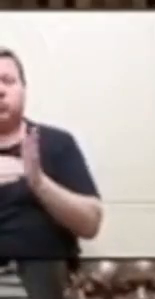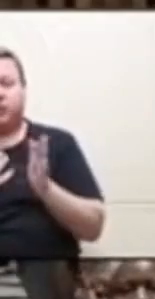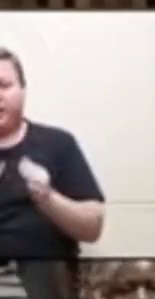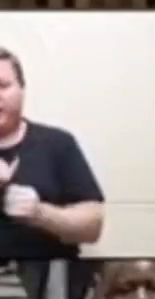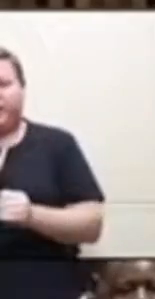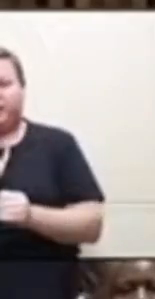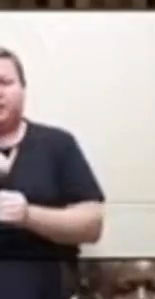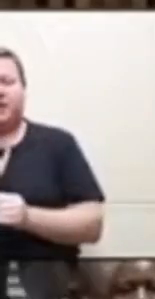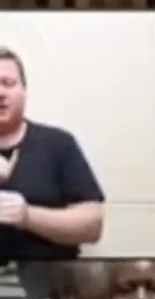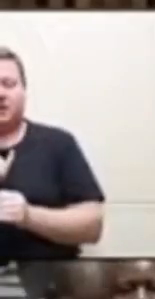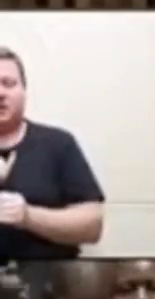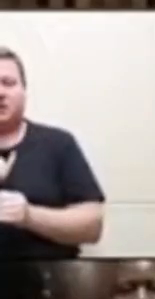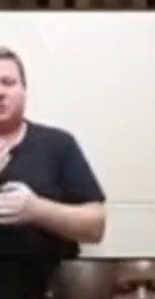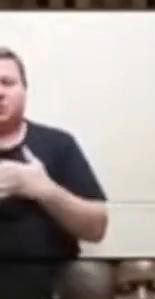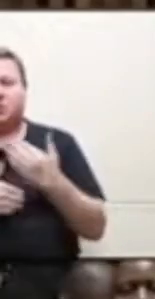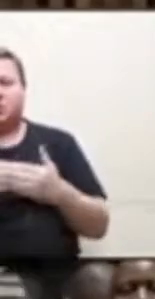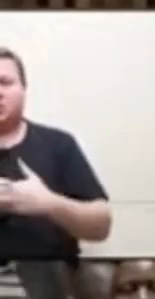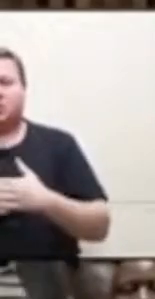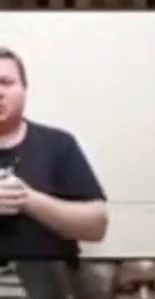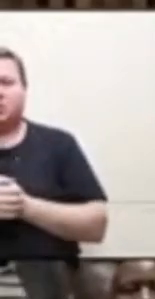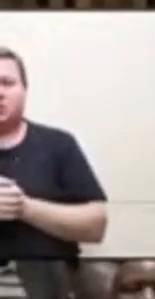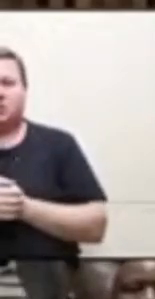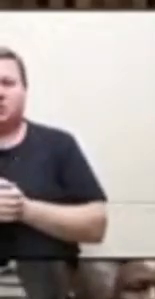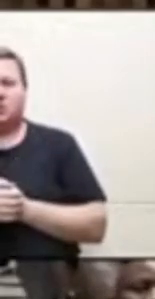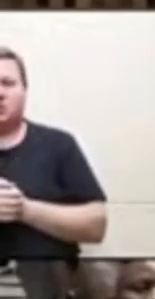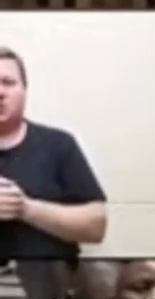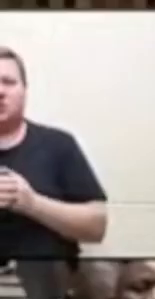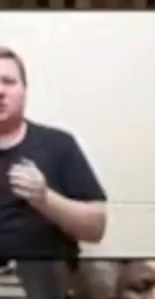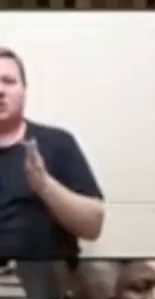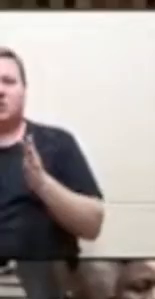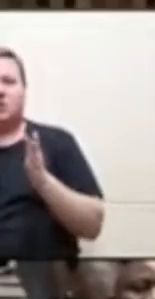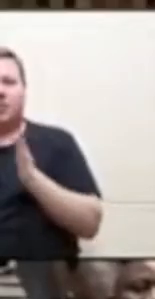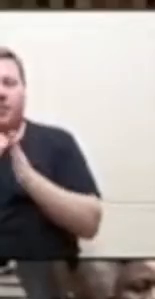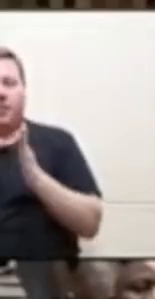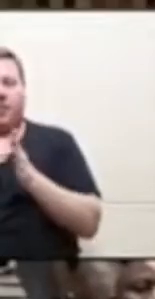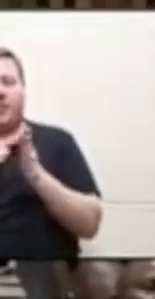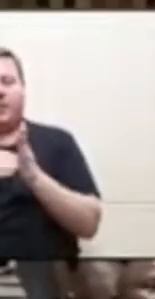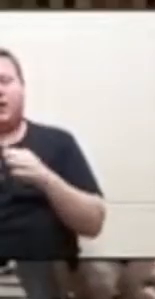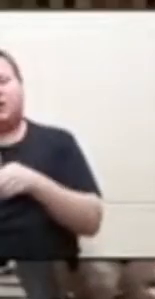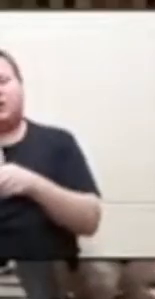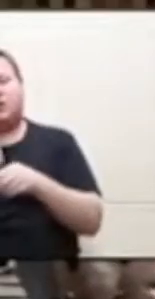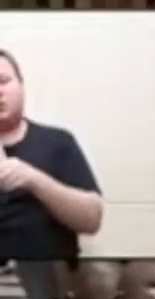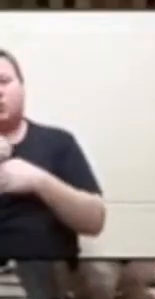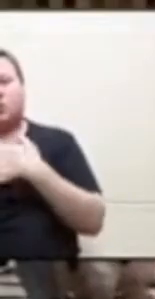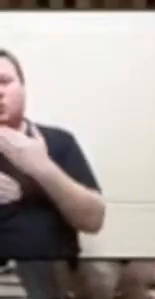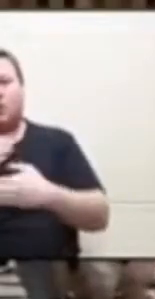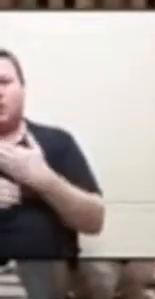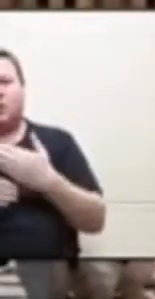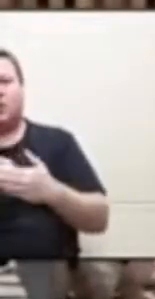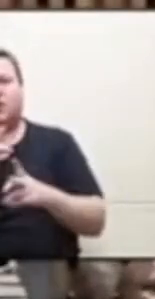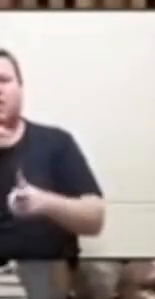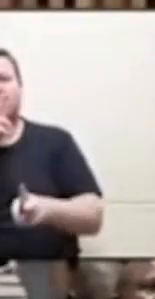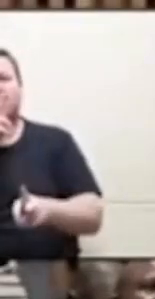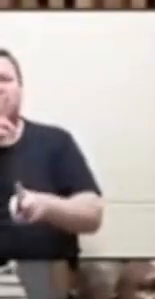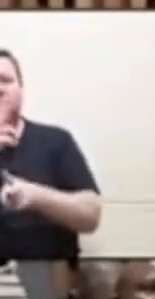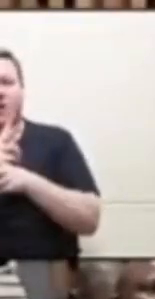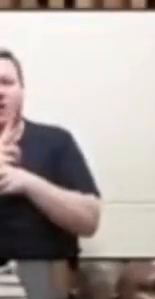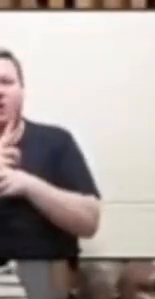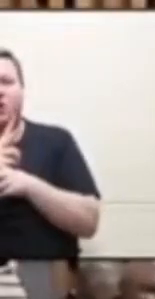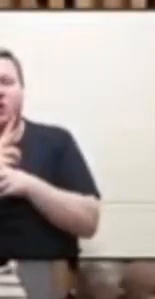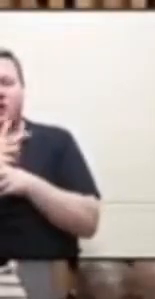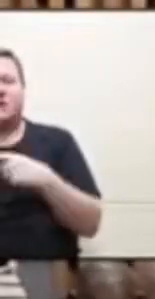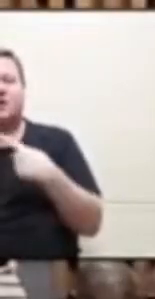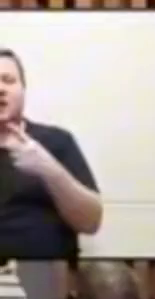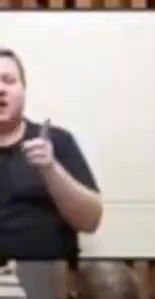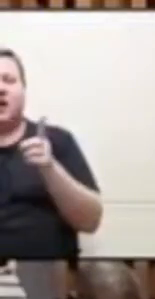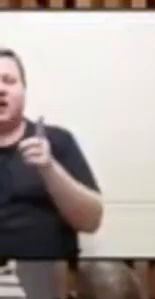verification procedures, wherein we intend to implement new internal processes for verifying declared interest